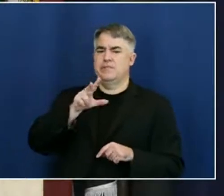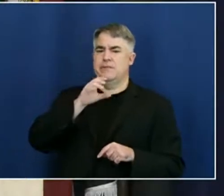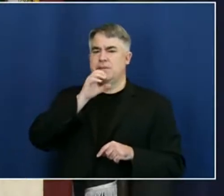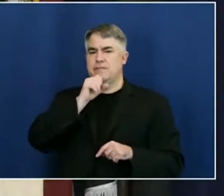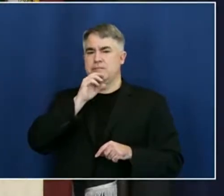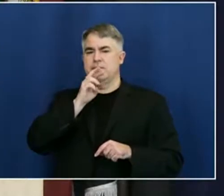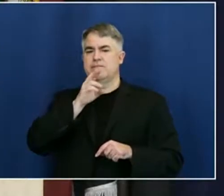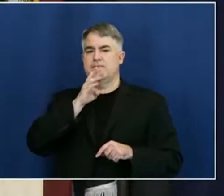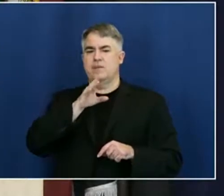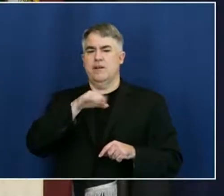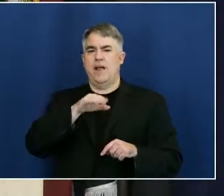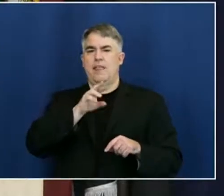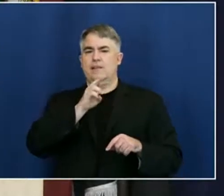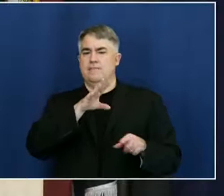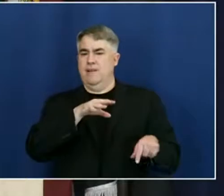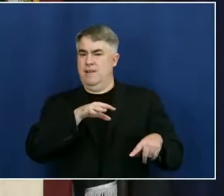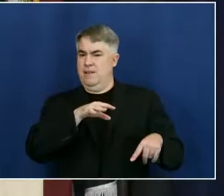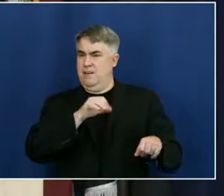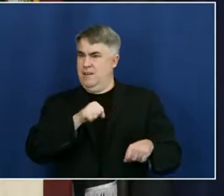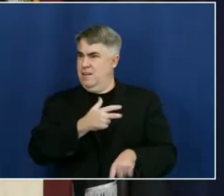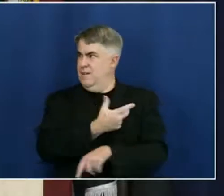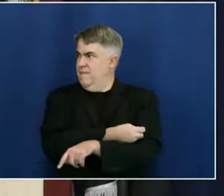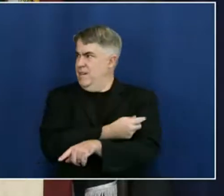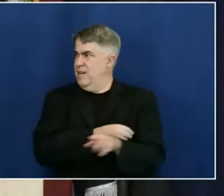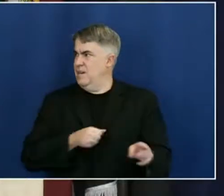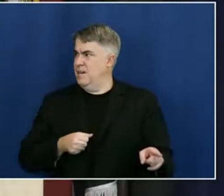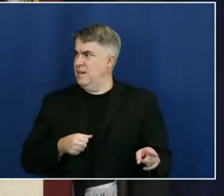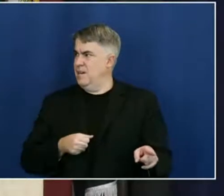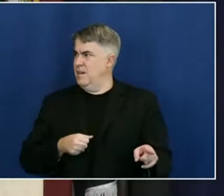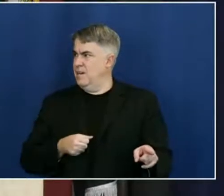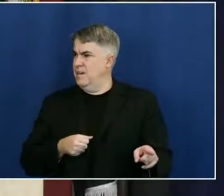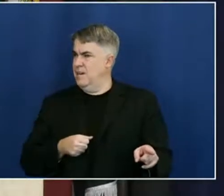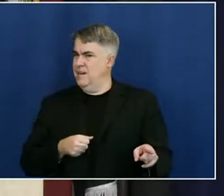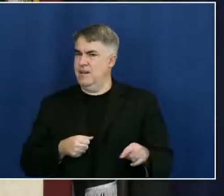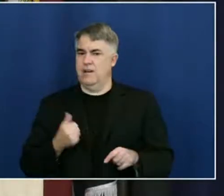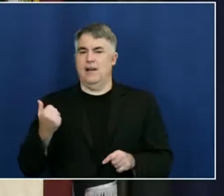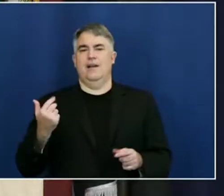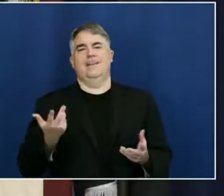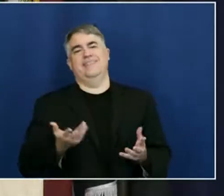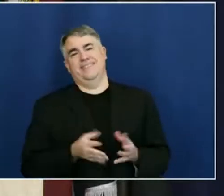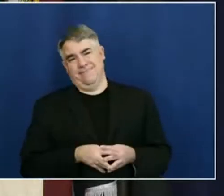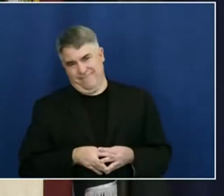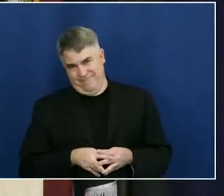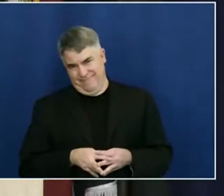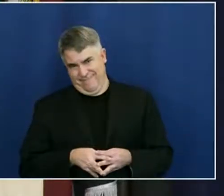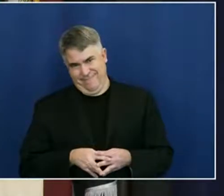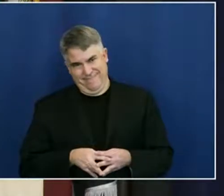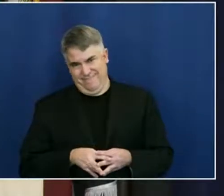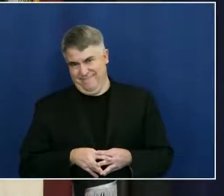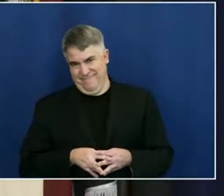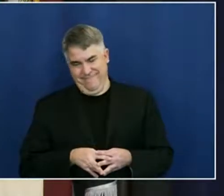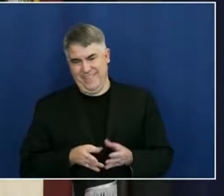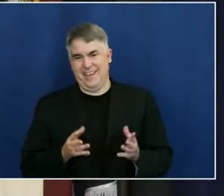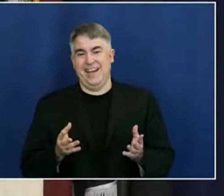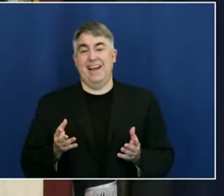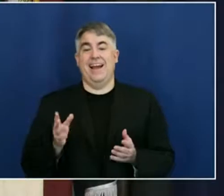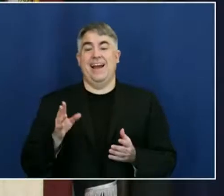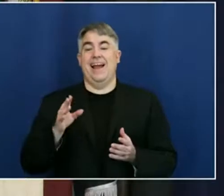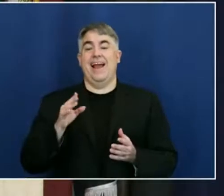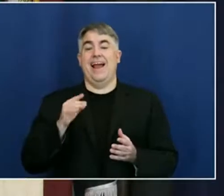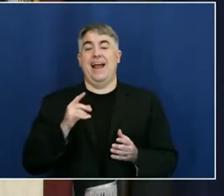begin? Yeah, we just really don't. It's the same reason we can't say with certainty when we do our first group of essential